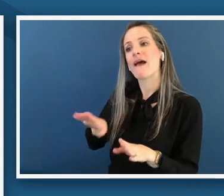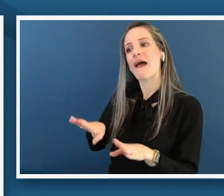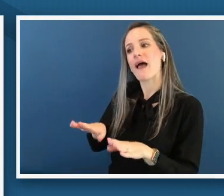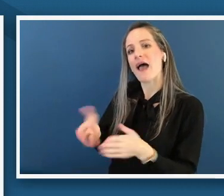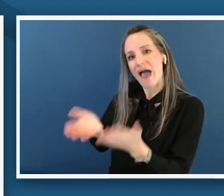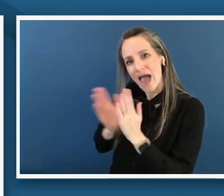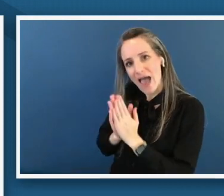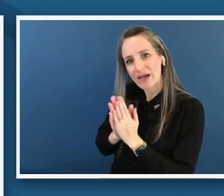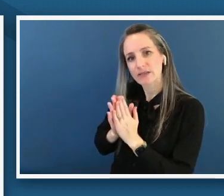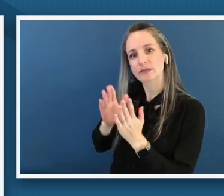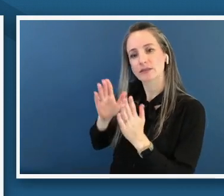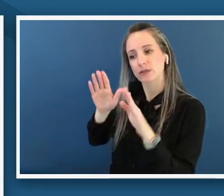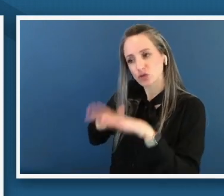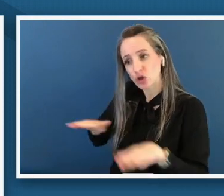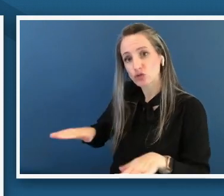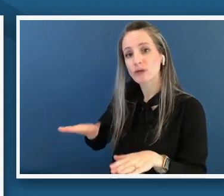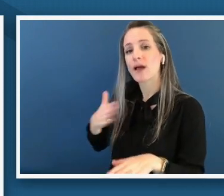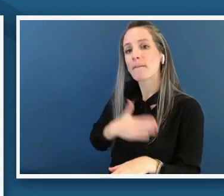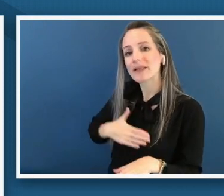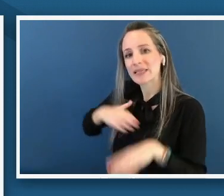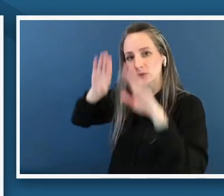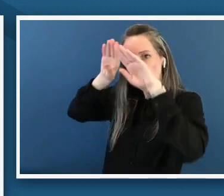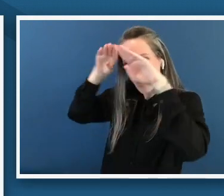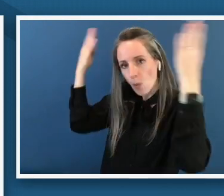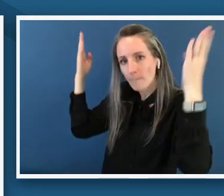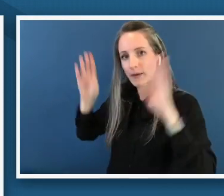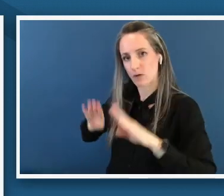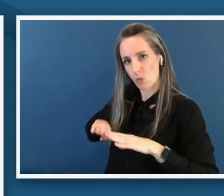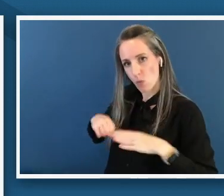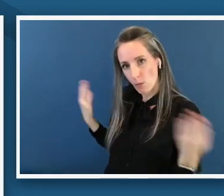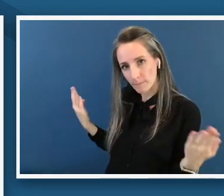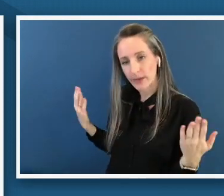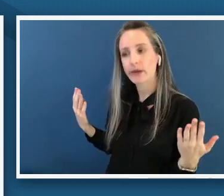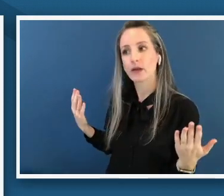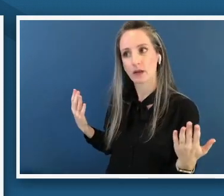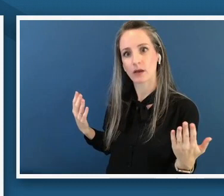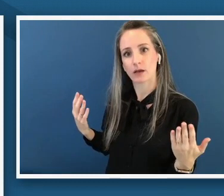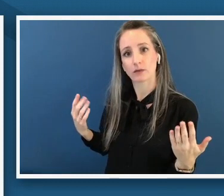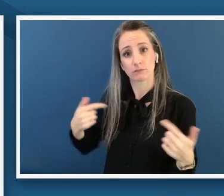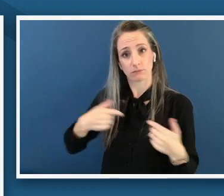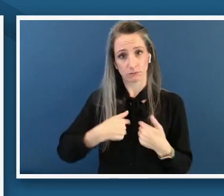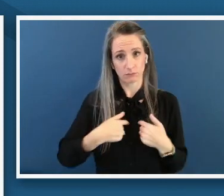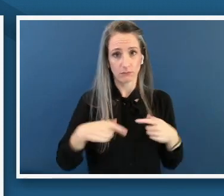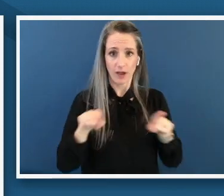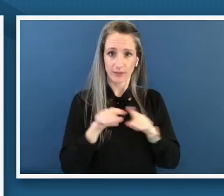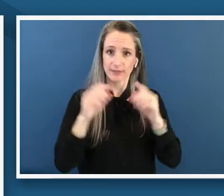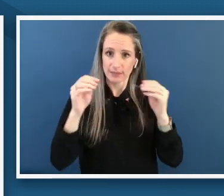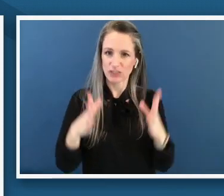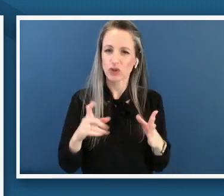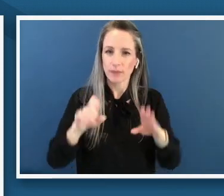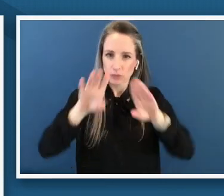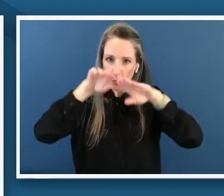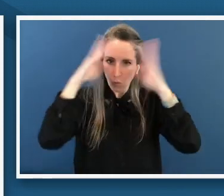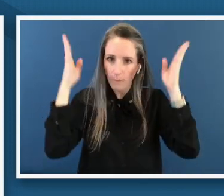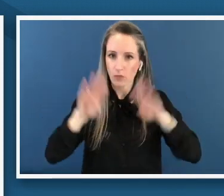when we ask children to be vulnerable with us, we too have to do that with them. So the kids I want